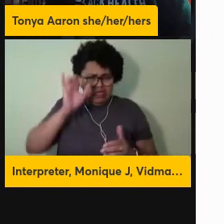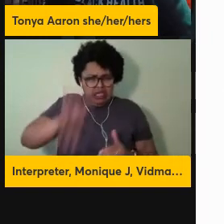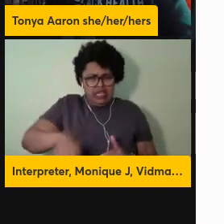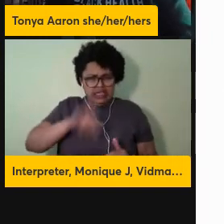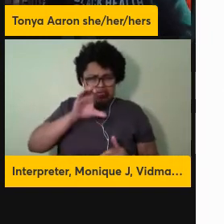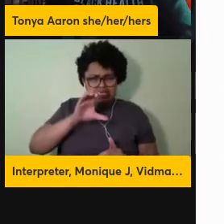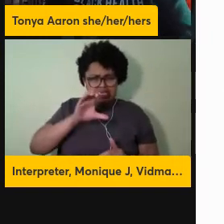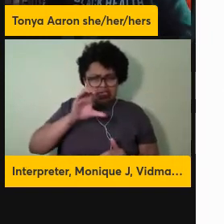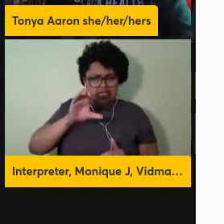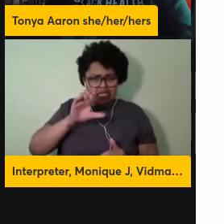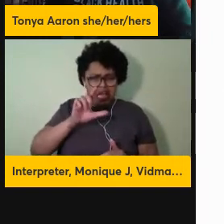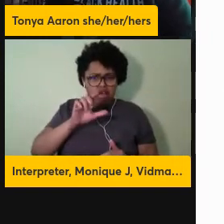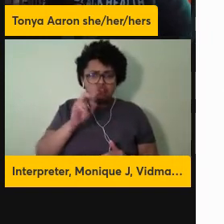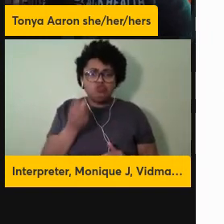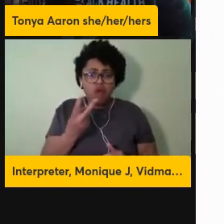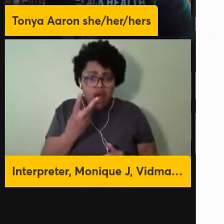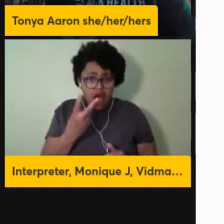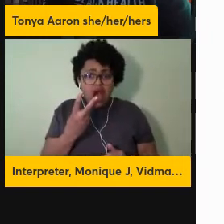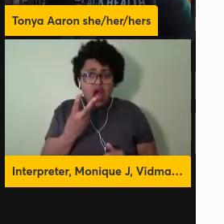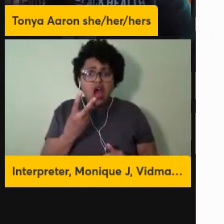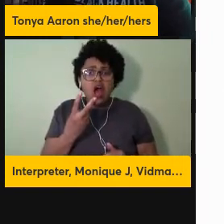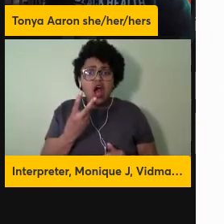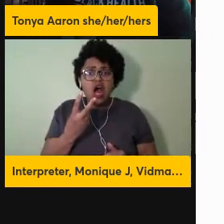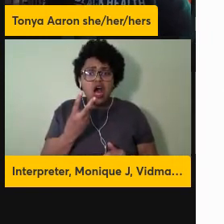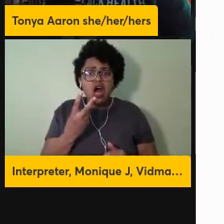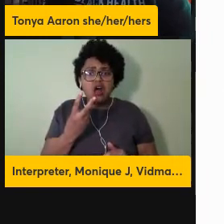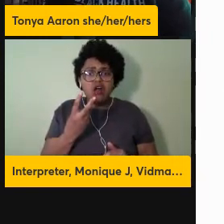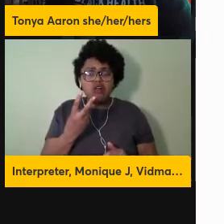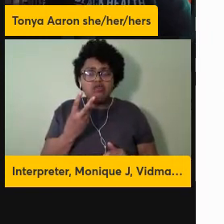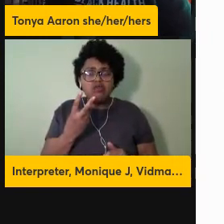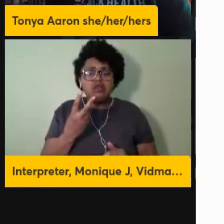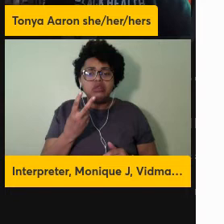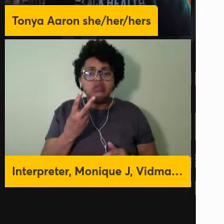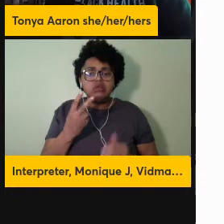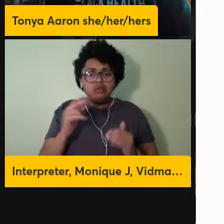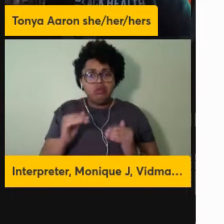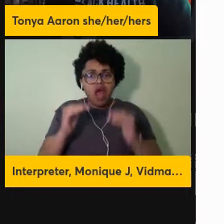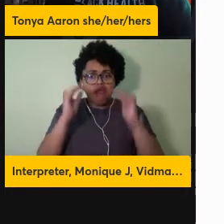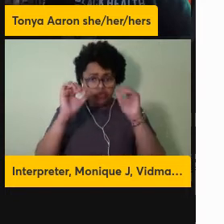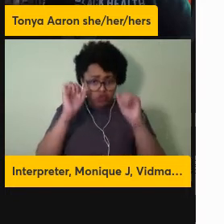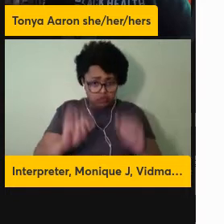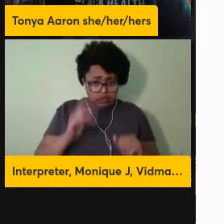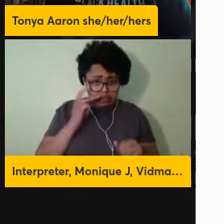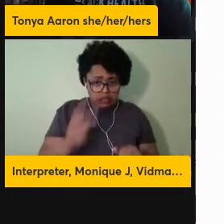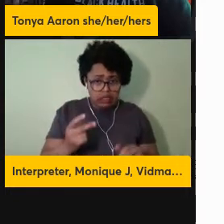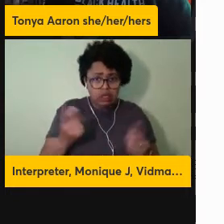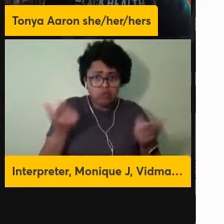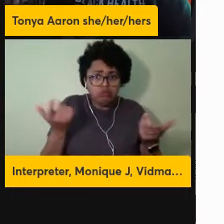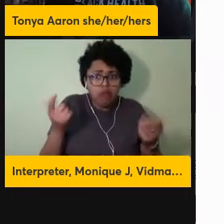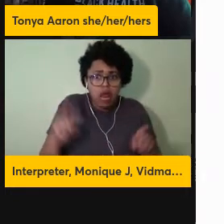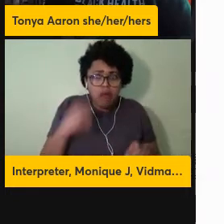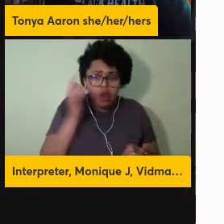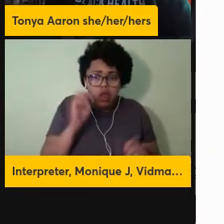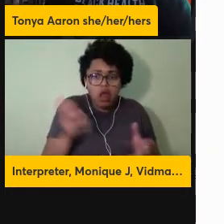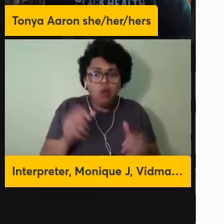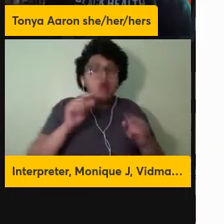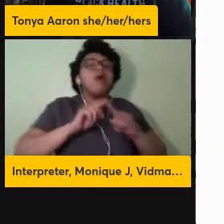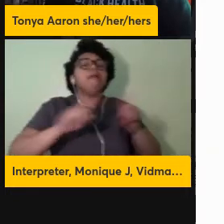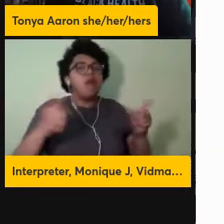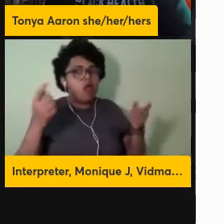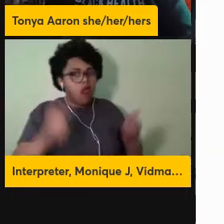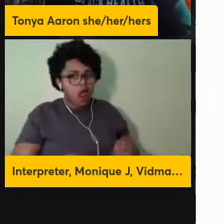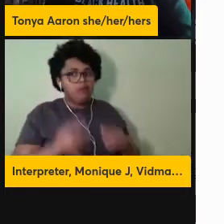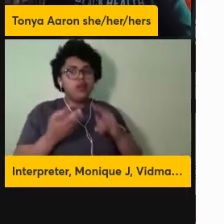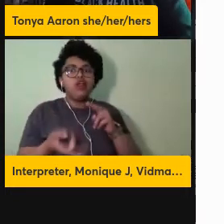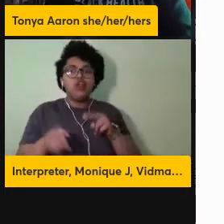bone marrow serum. And to our surprise, we saw that these CXCL12 levels actually increased with TNF-alpha treatment.